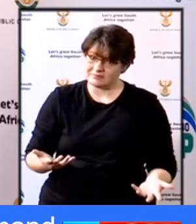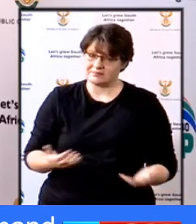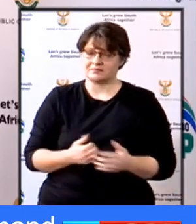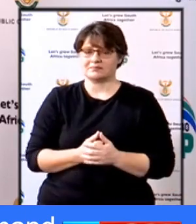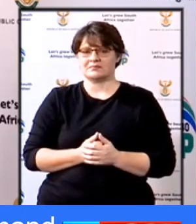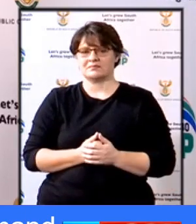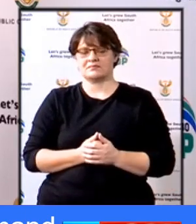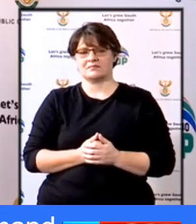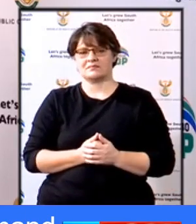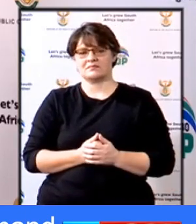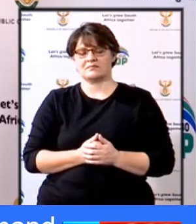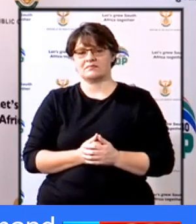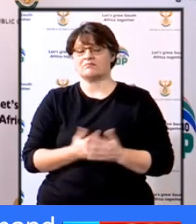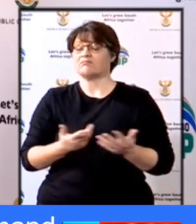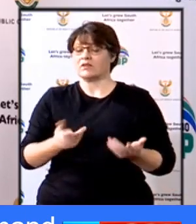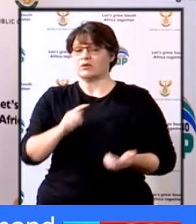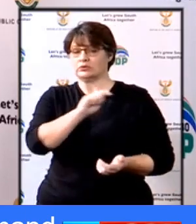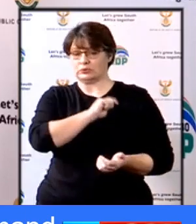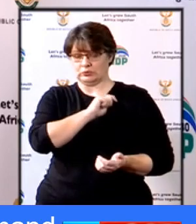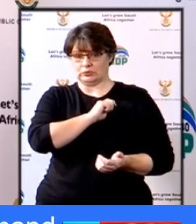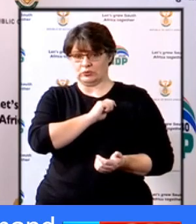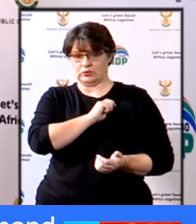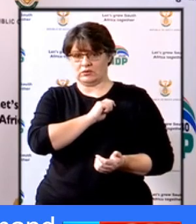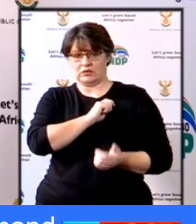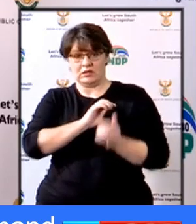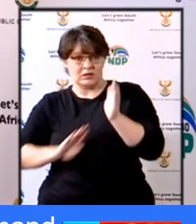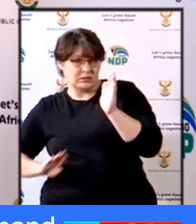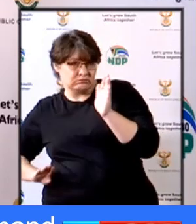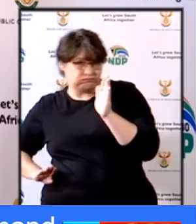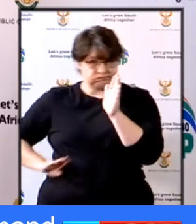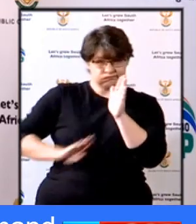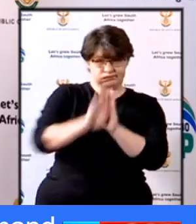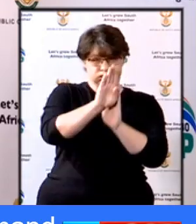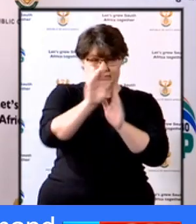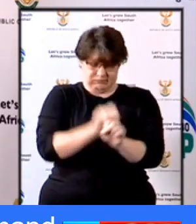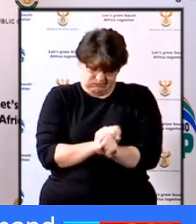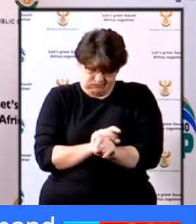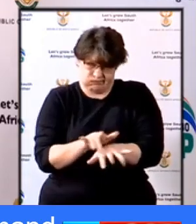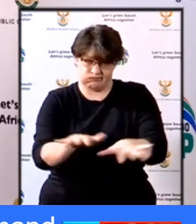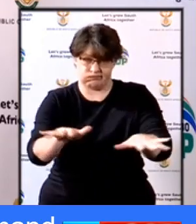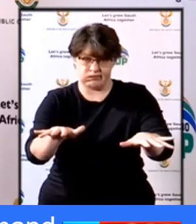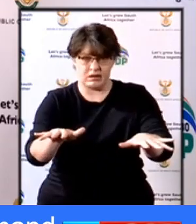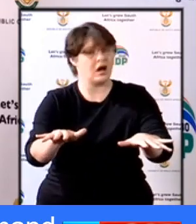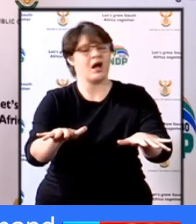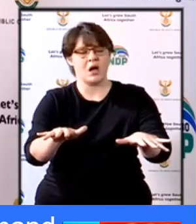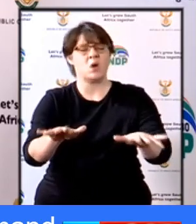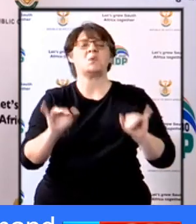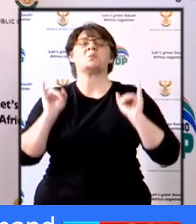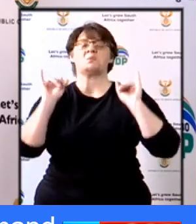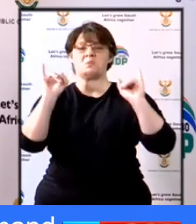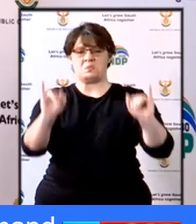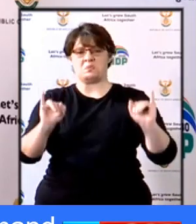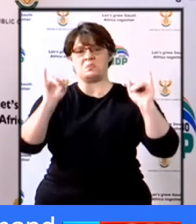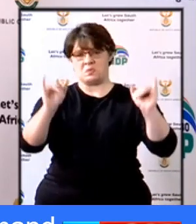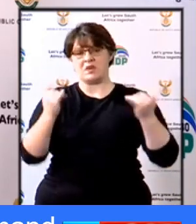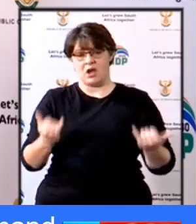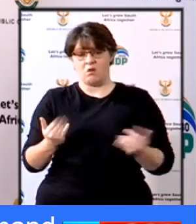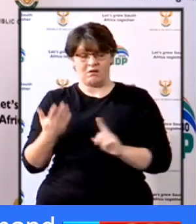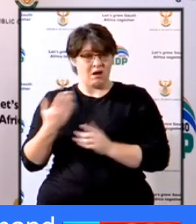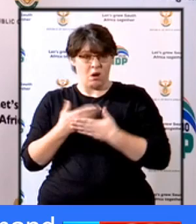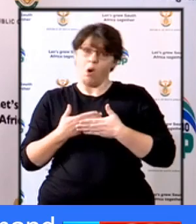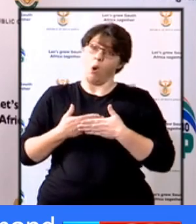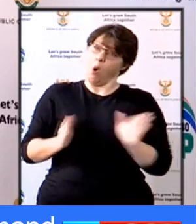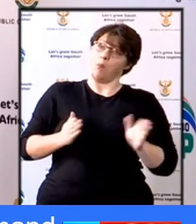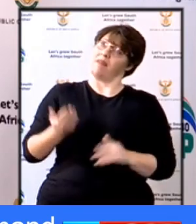fact, the risk of a massive increase in the infections is now greater than it has been since